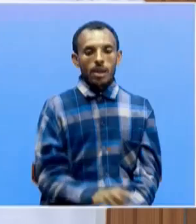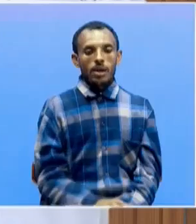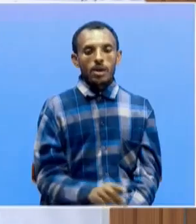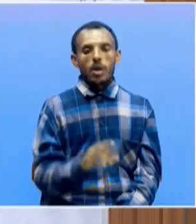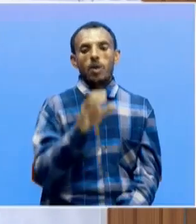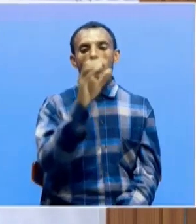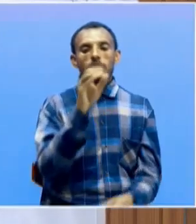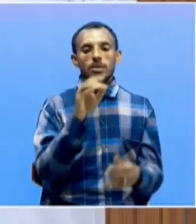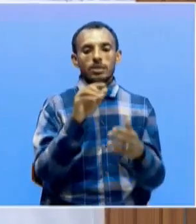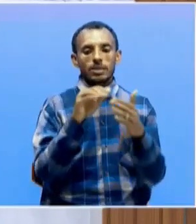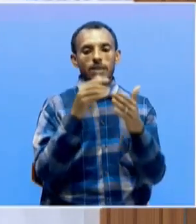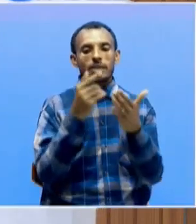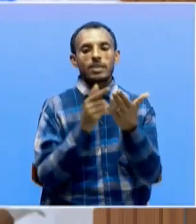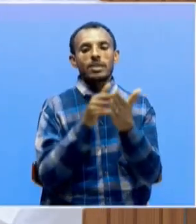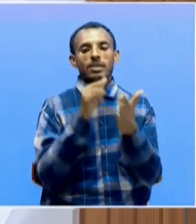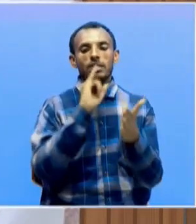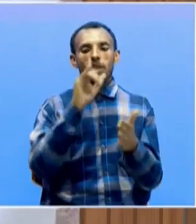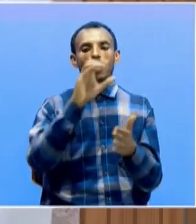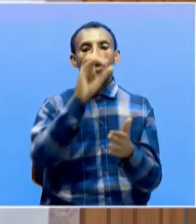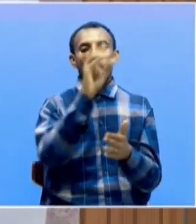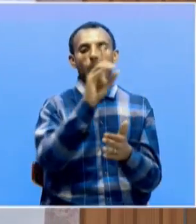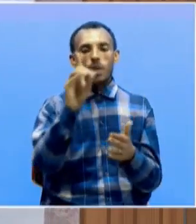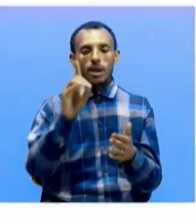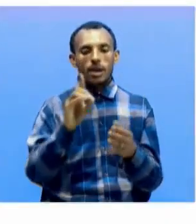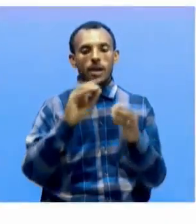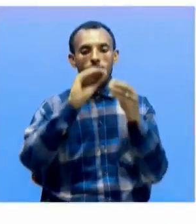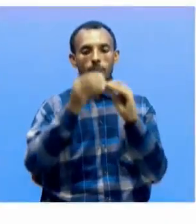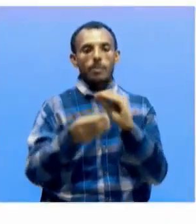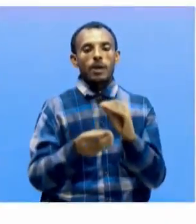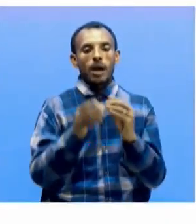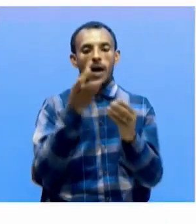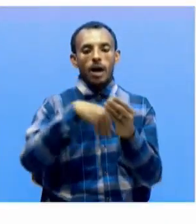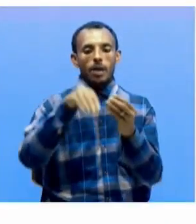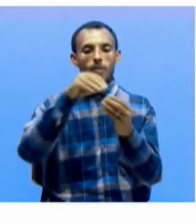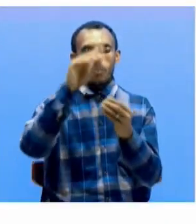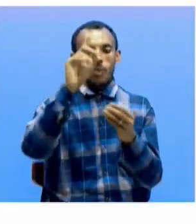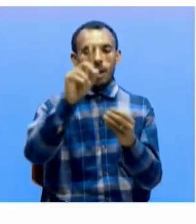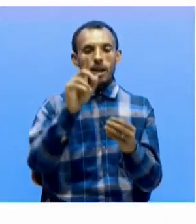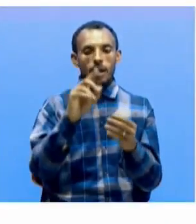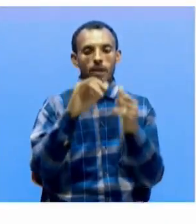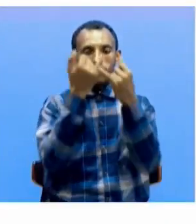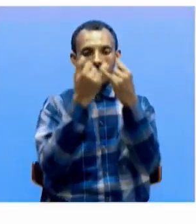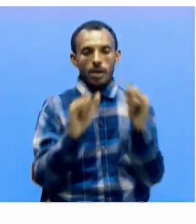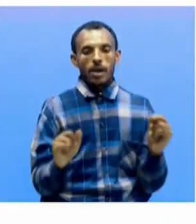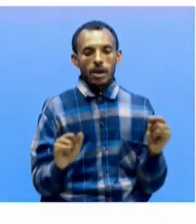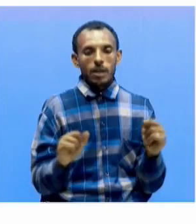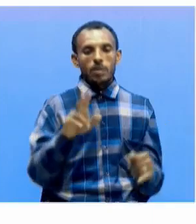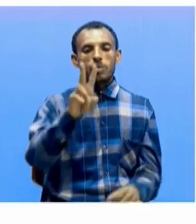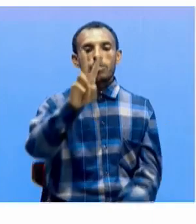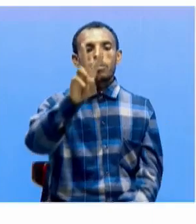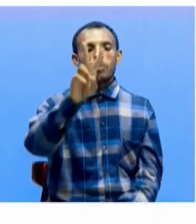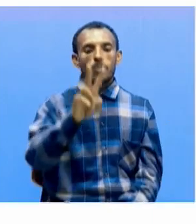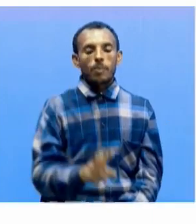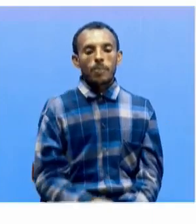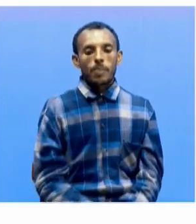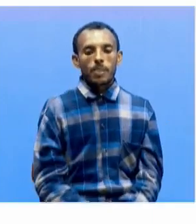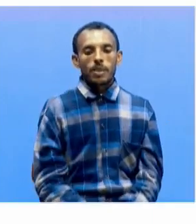of data set, in that case, you add 1 and you divide this by 2.